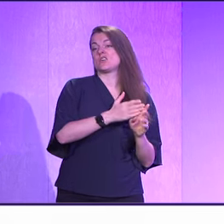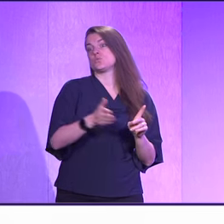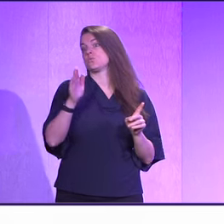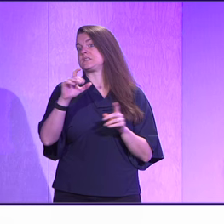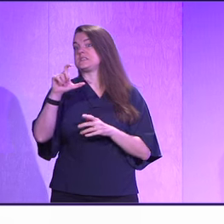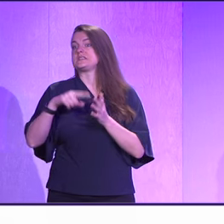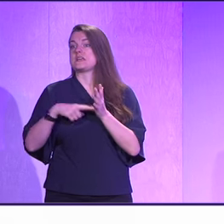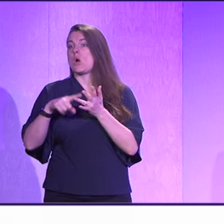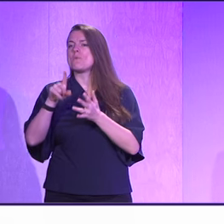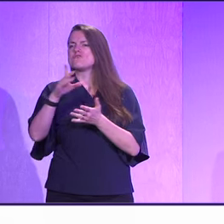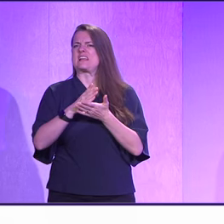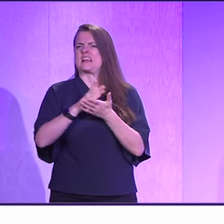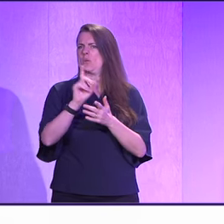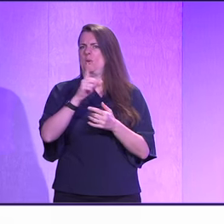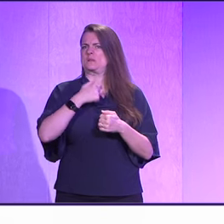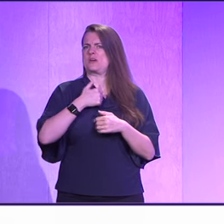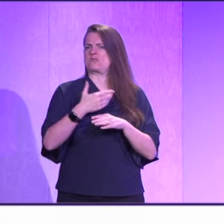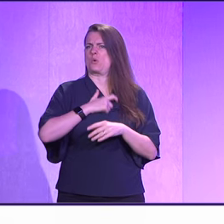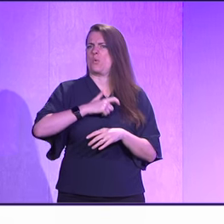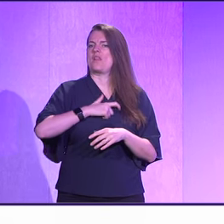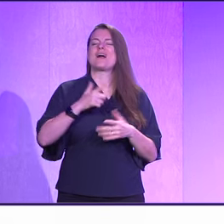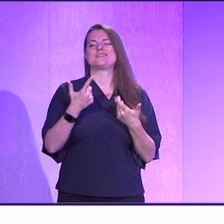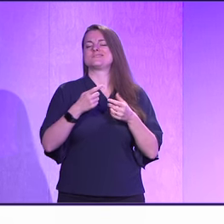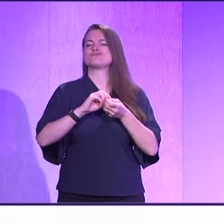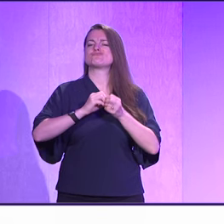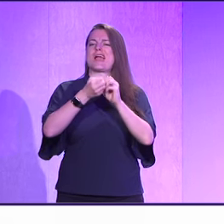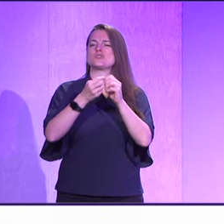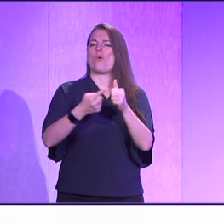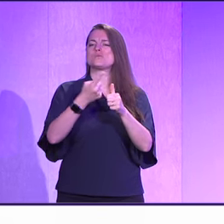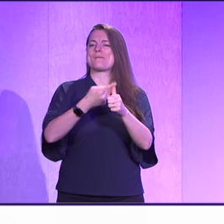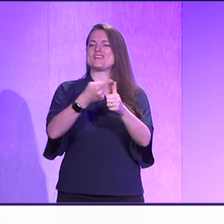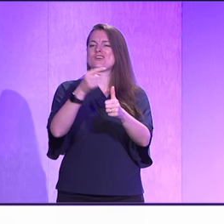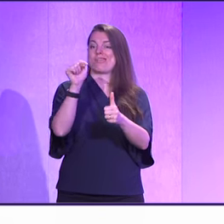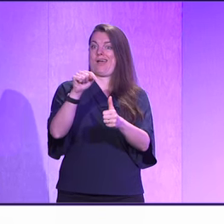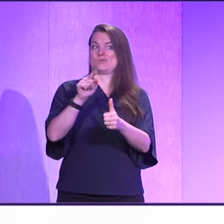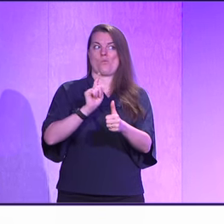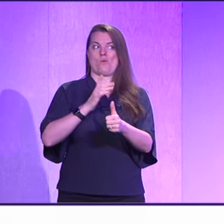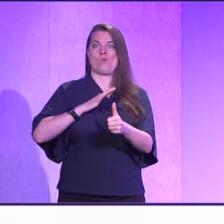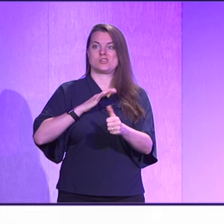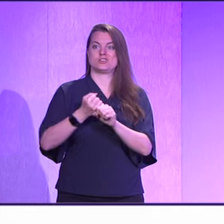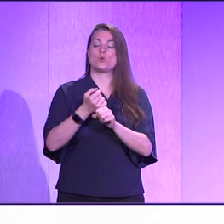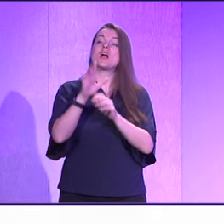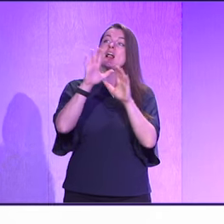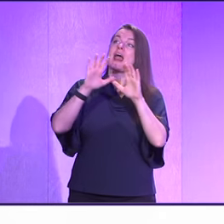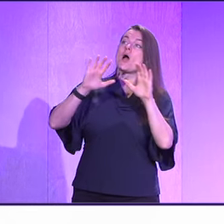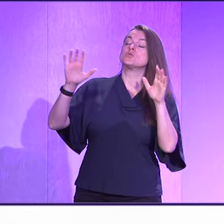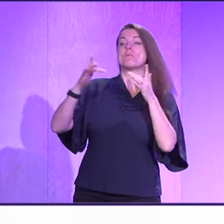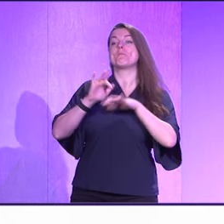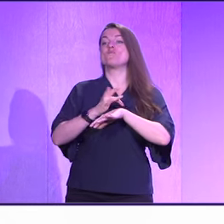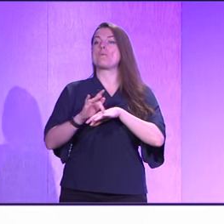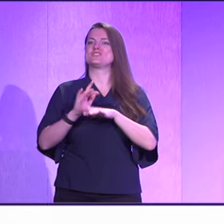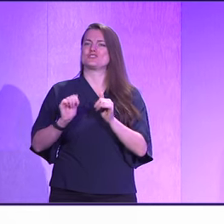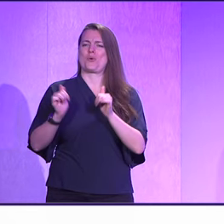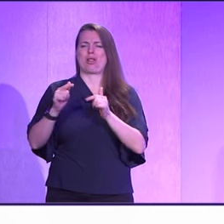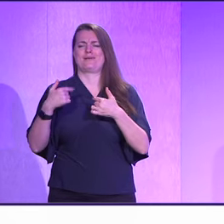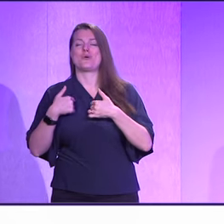but really this is what I do, right? I automate things, and that's all I ever want to do. I was doing cloud before it was cool because I'm so